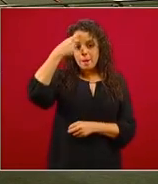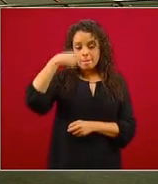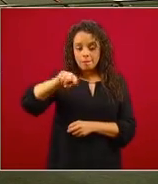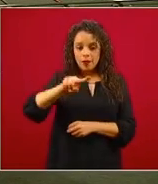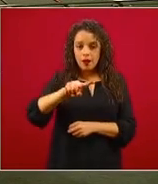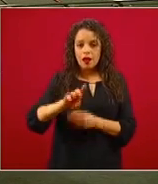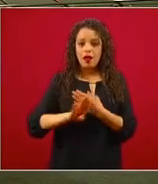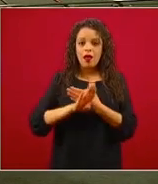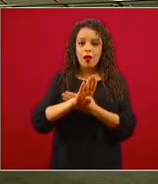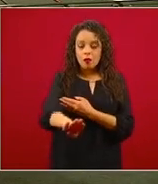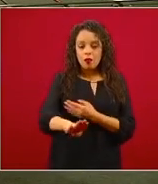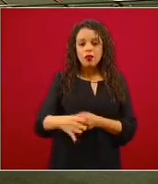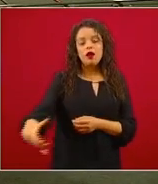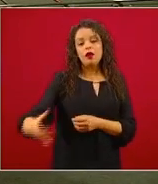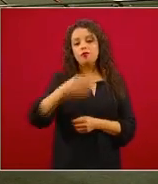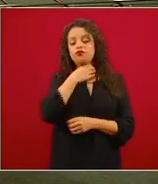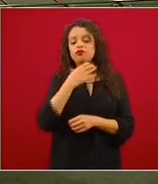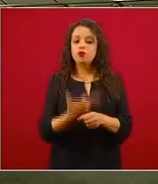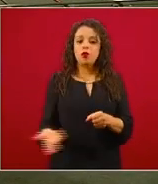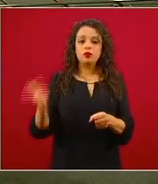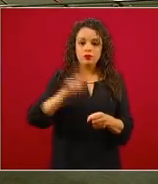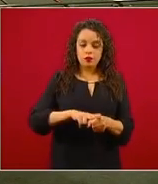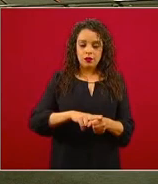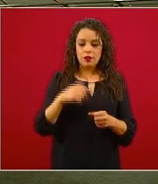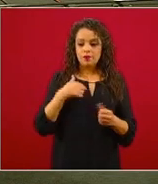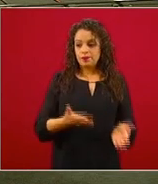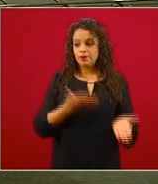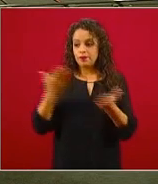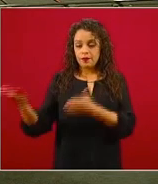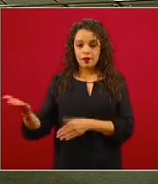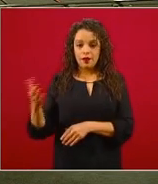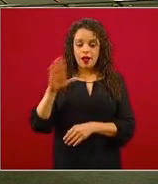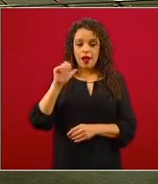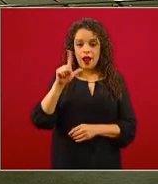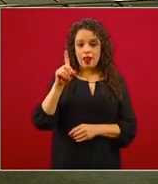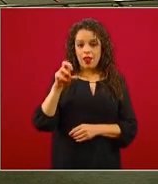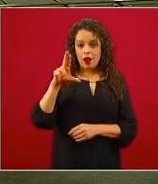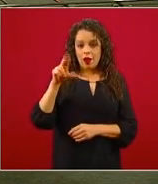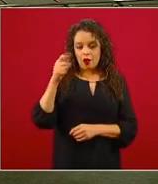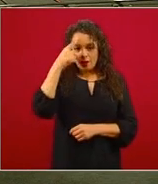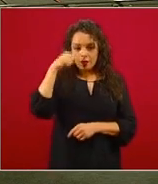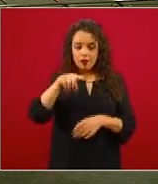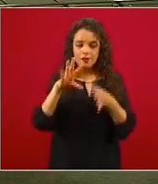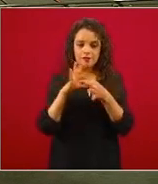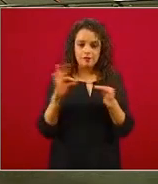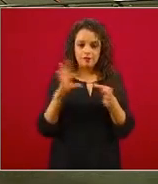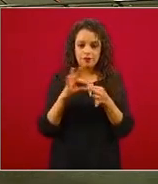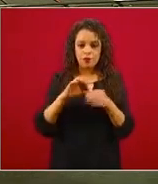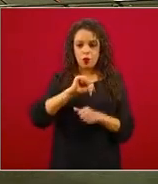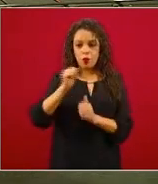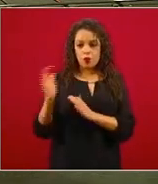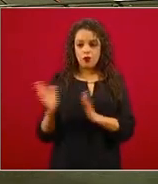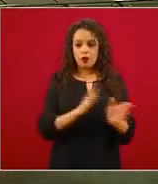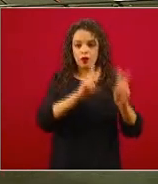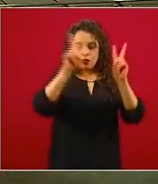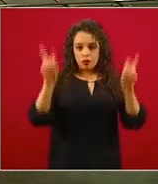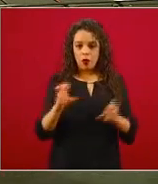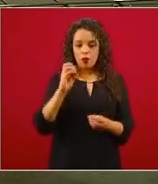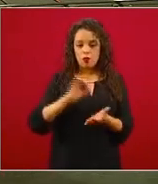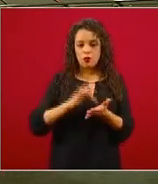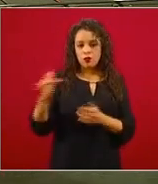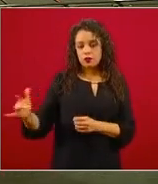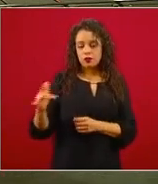important labor to do in order to ensure that our hospitals do not reach overcapacity and our